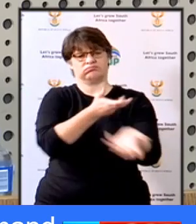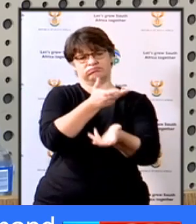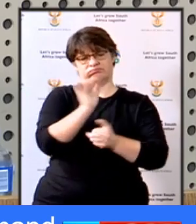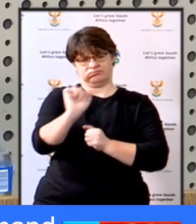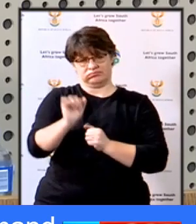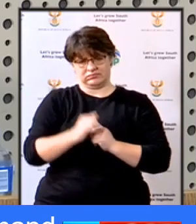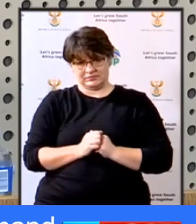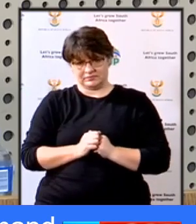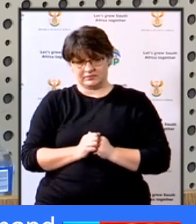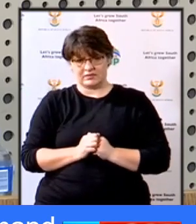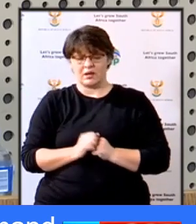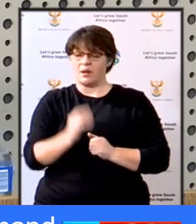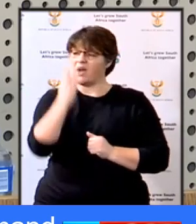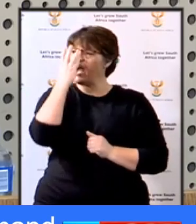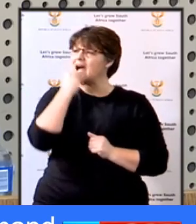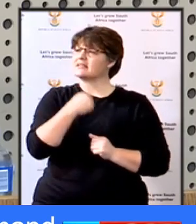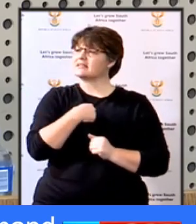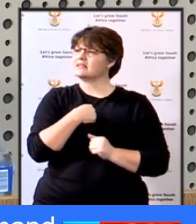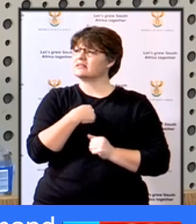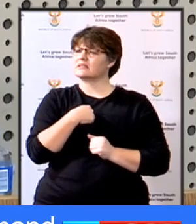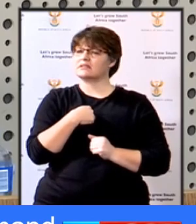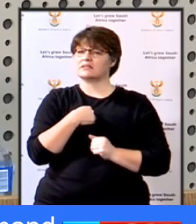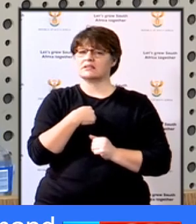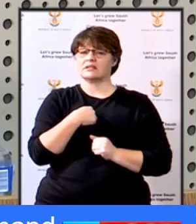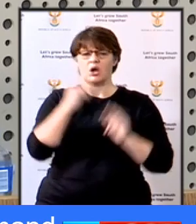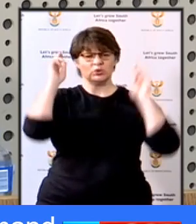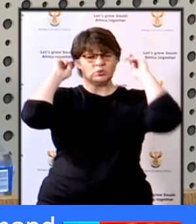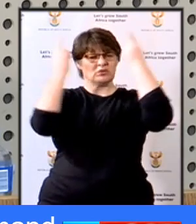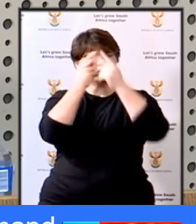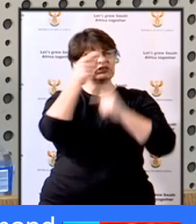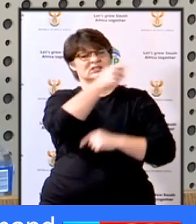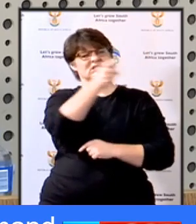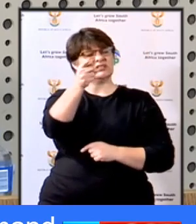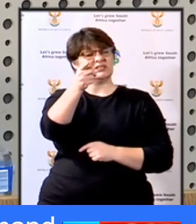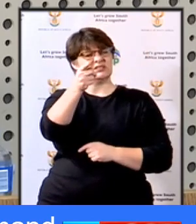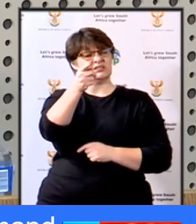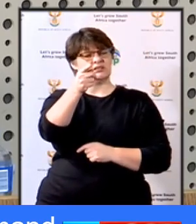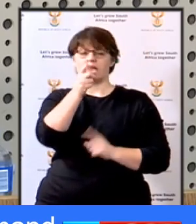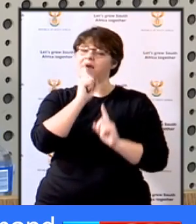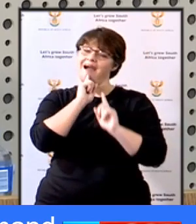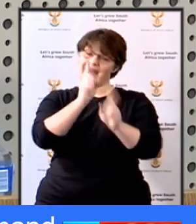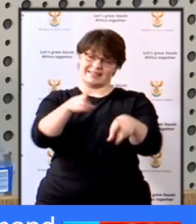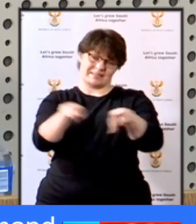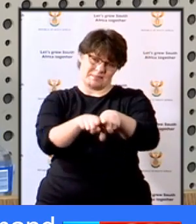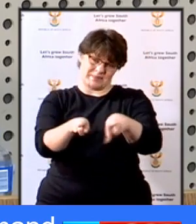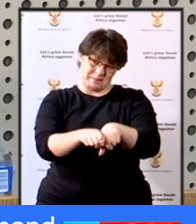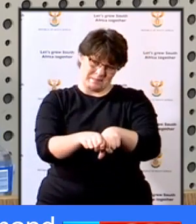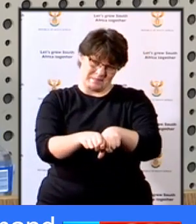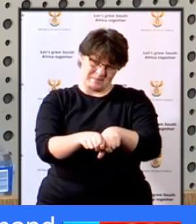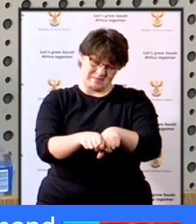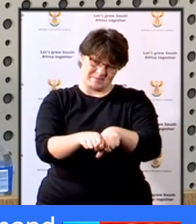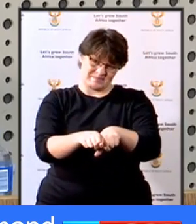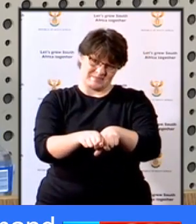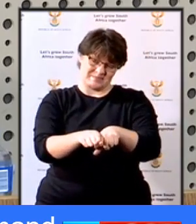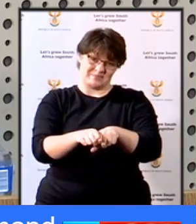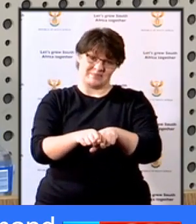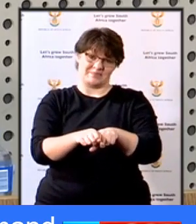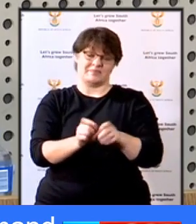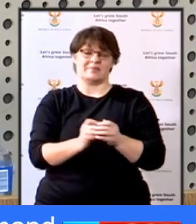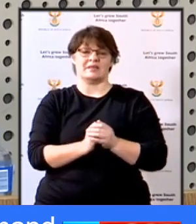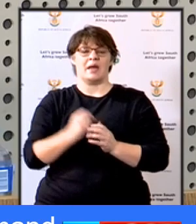There's somebody who asked me also about higher education. The same is the answer, that the higher